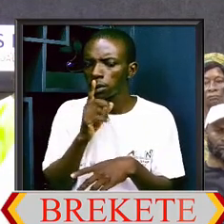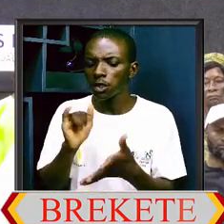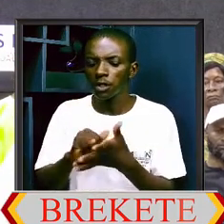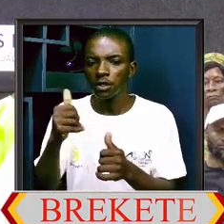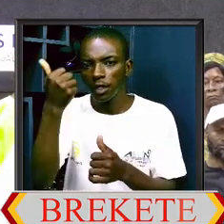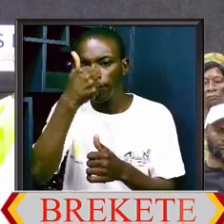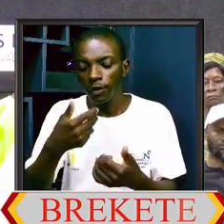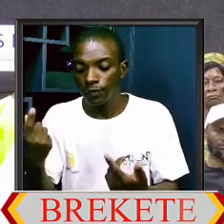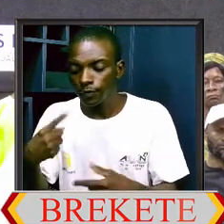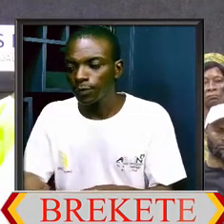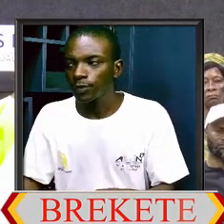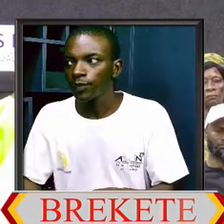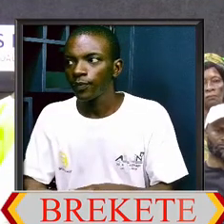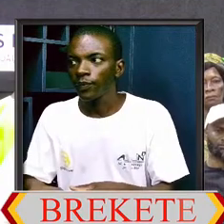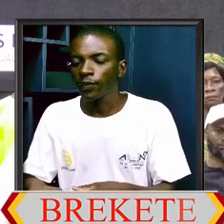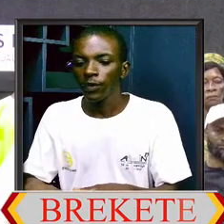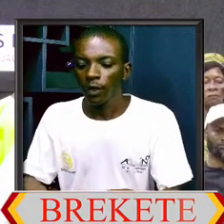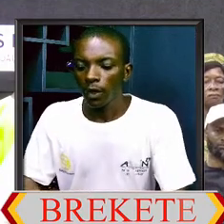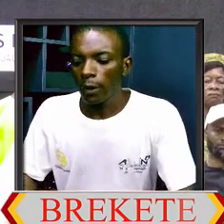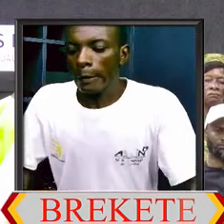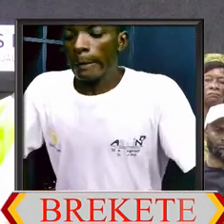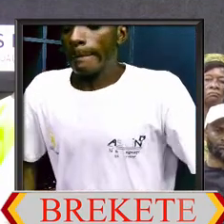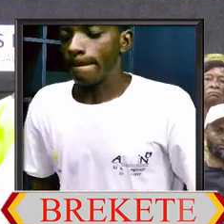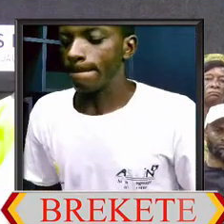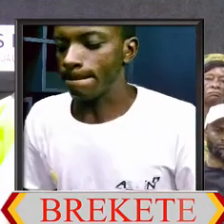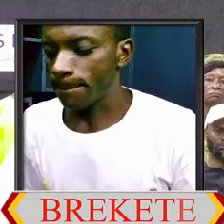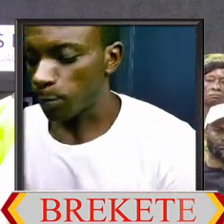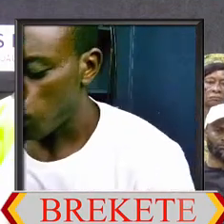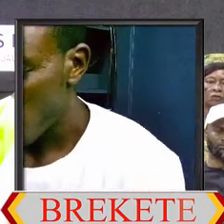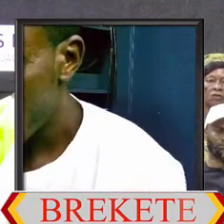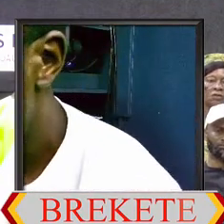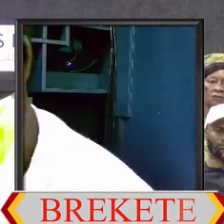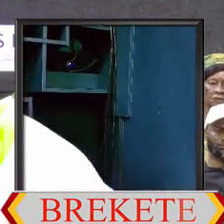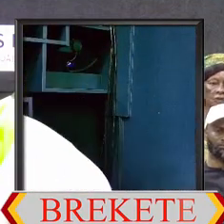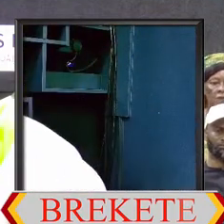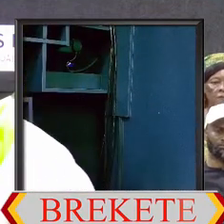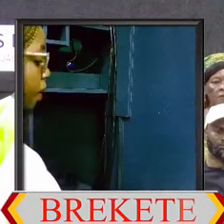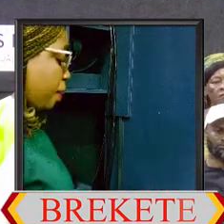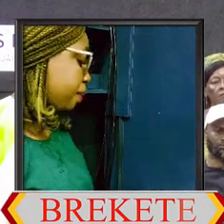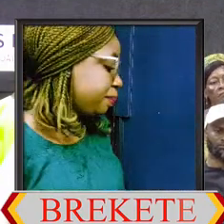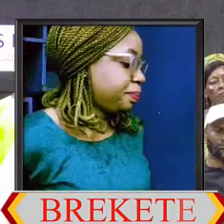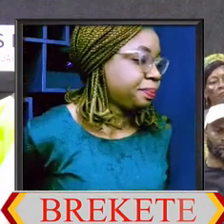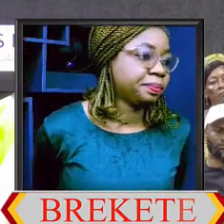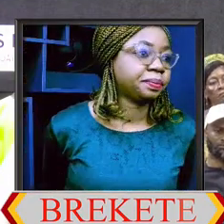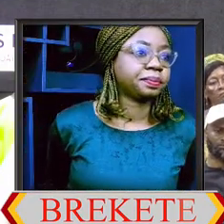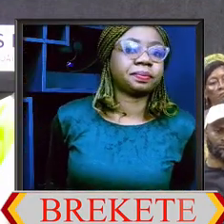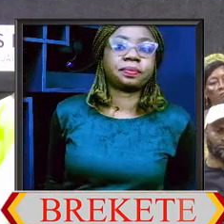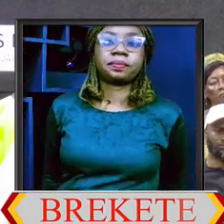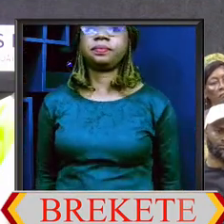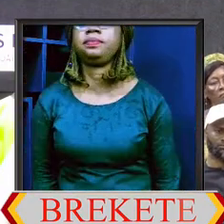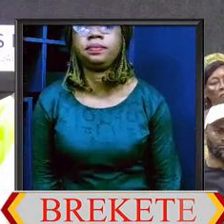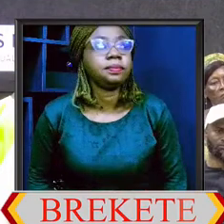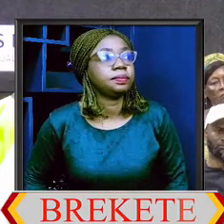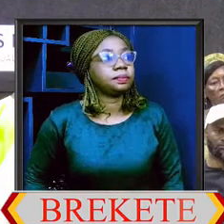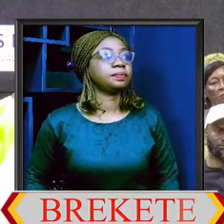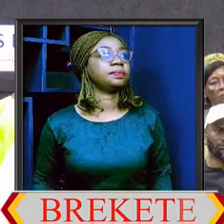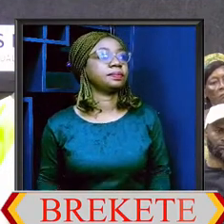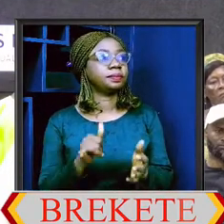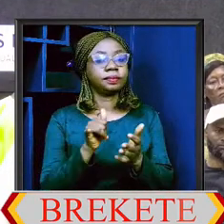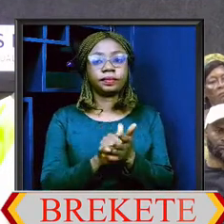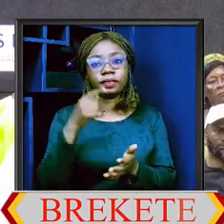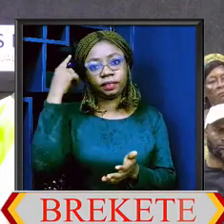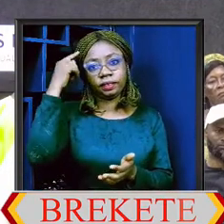you you can never be too right where your parents are in Africa and that is the reason why our democracy should be a